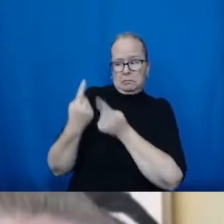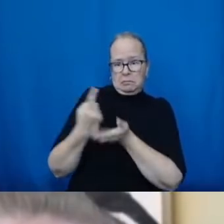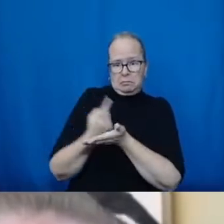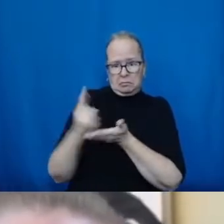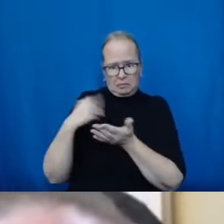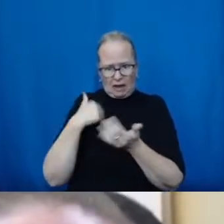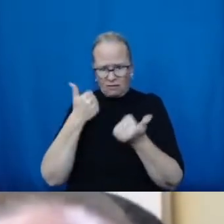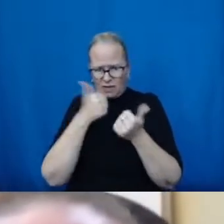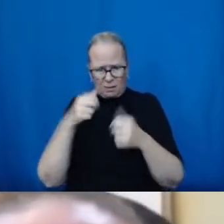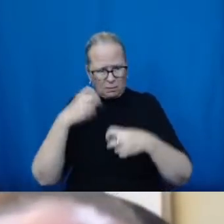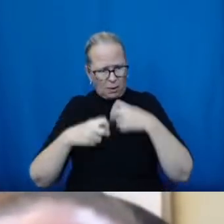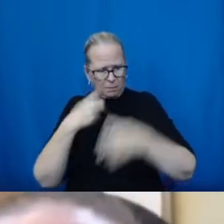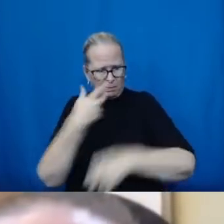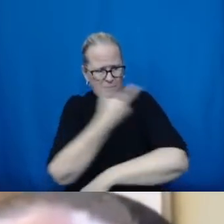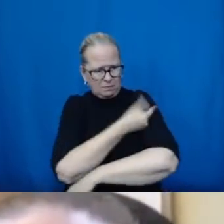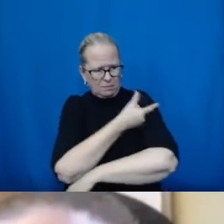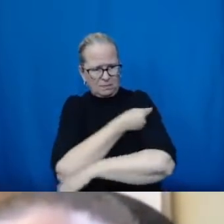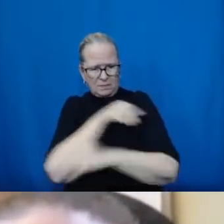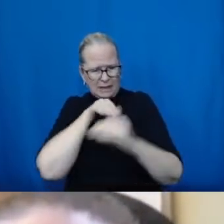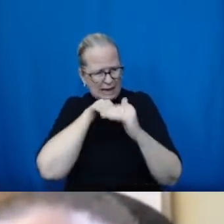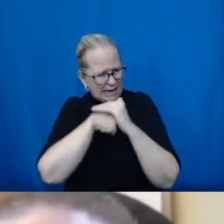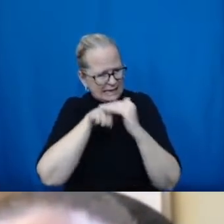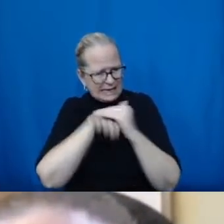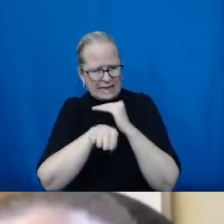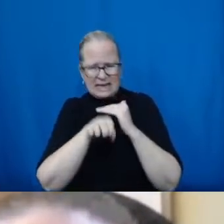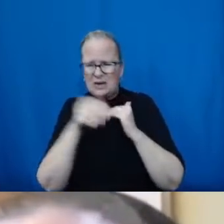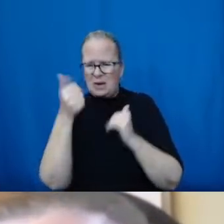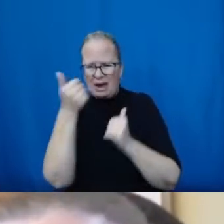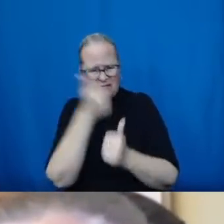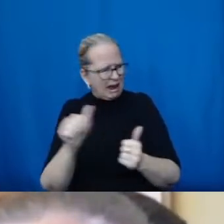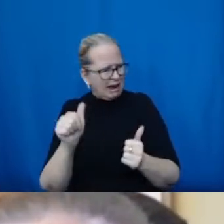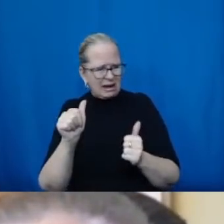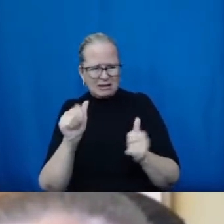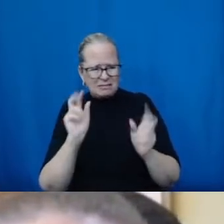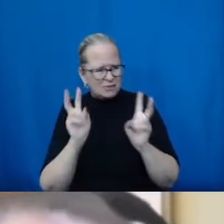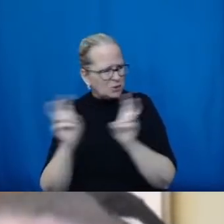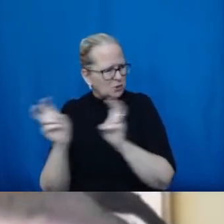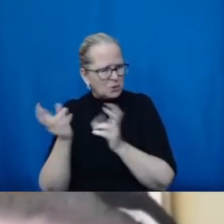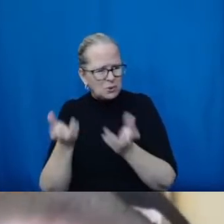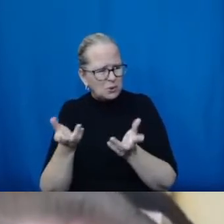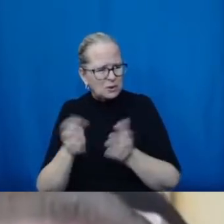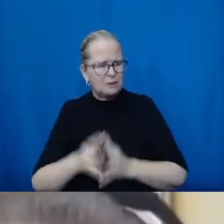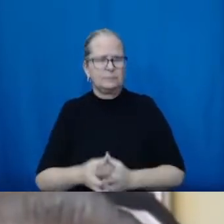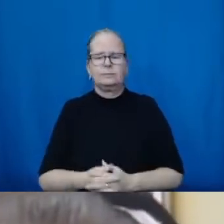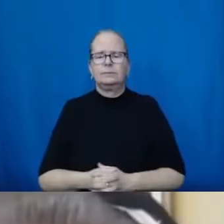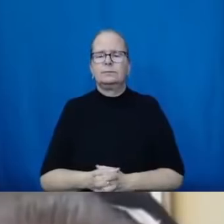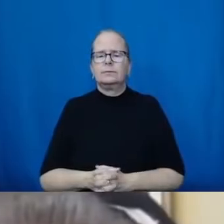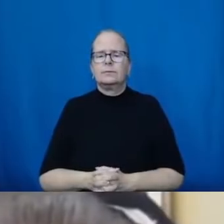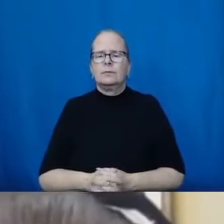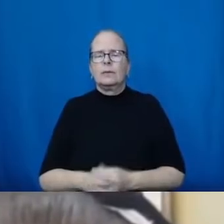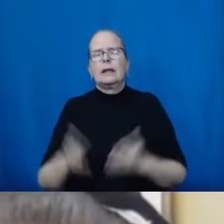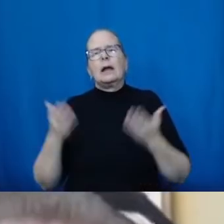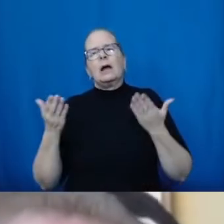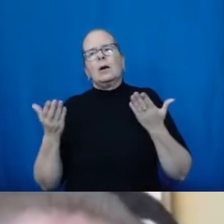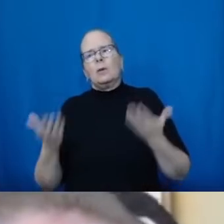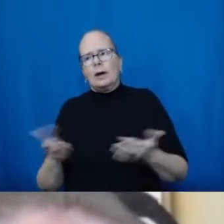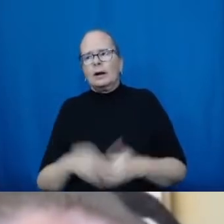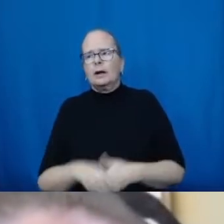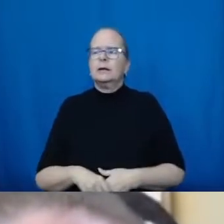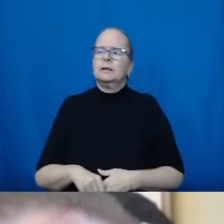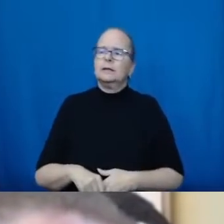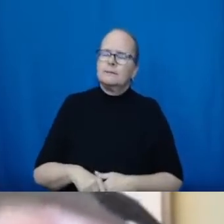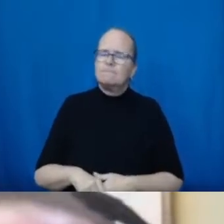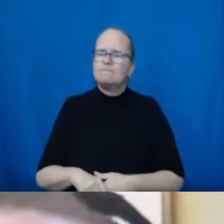place? I think a lot of what I seem to sort of be beating the drum about on this subject is the need